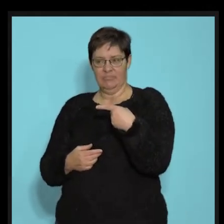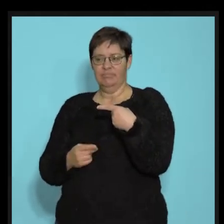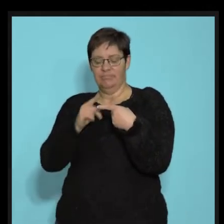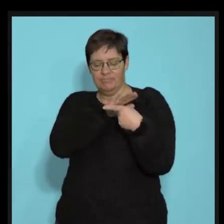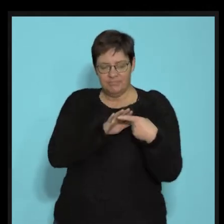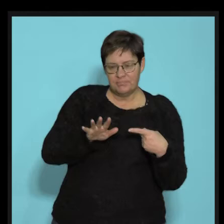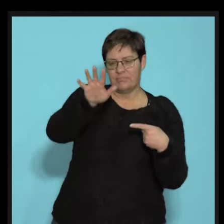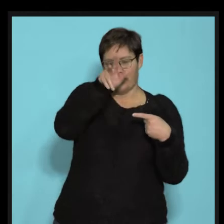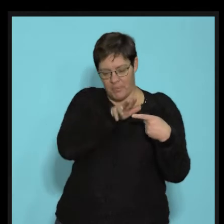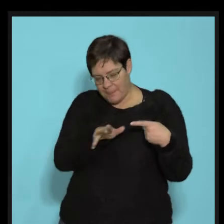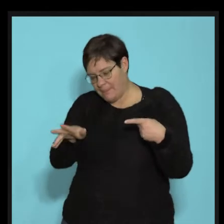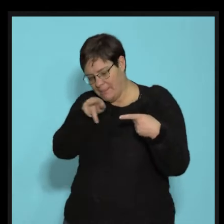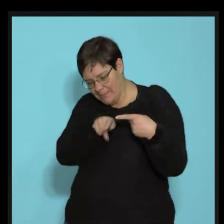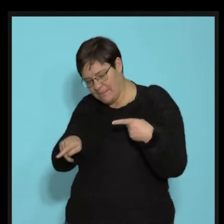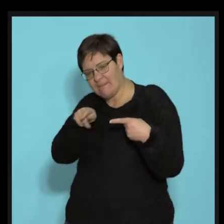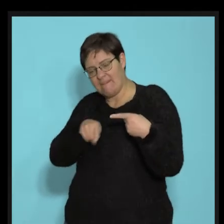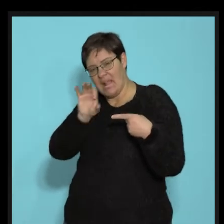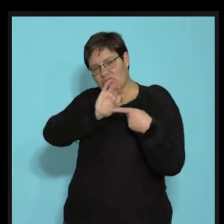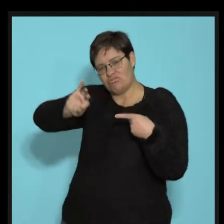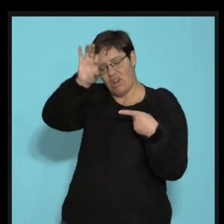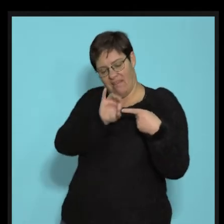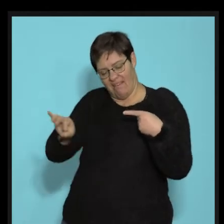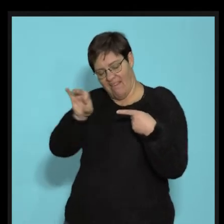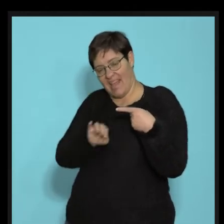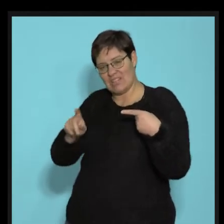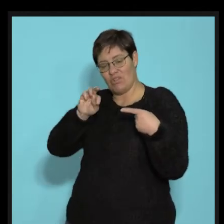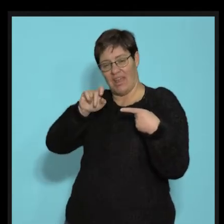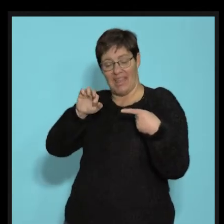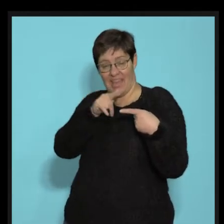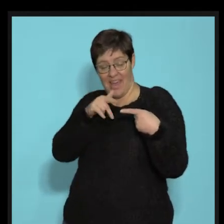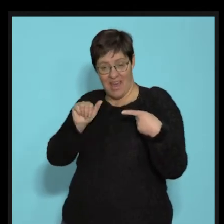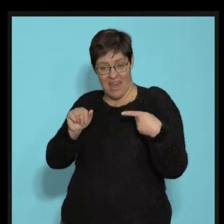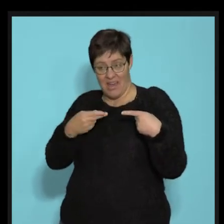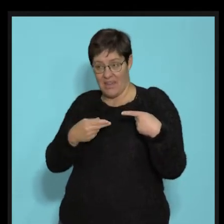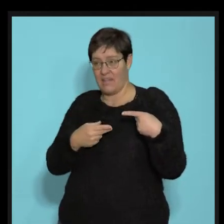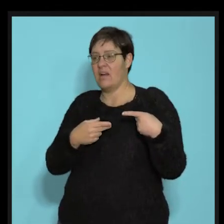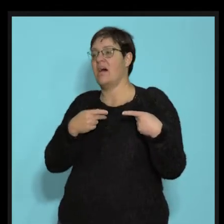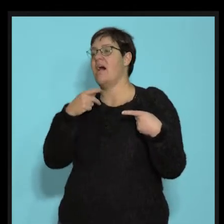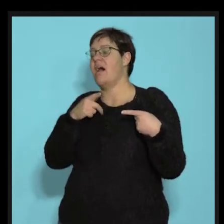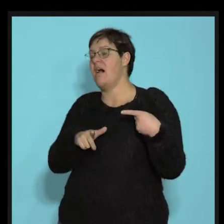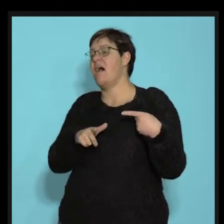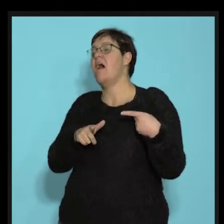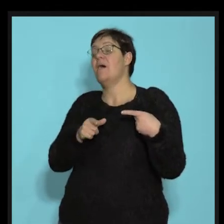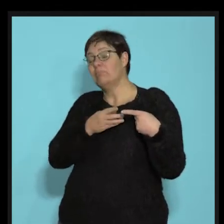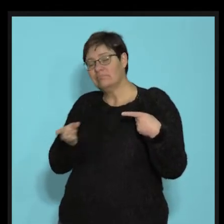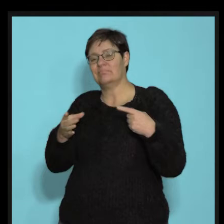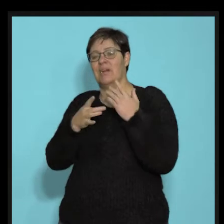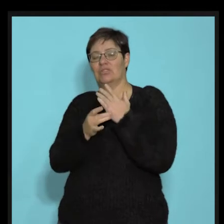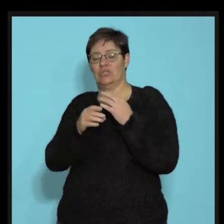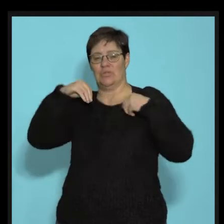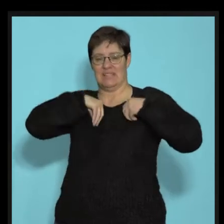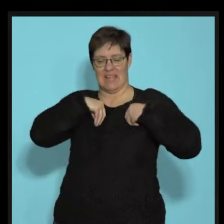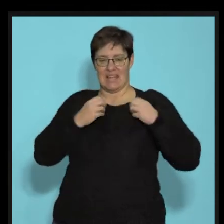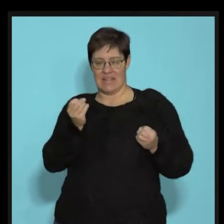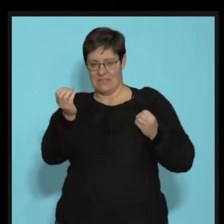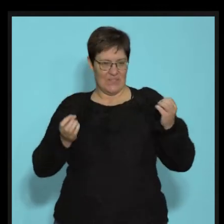travels along these trachea, and it gets all the oxygen to the tissue. Now I hope that you